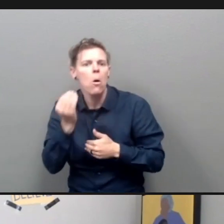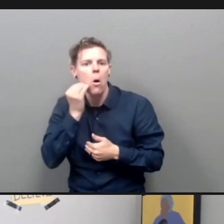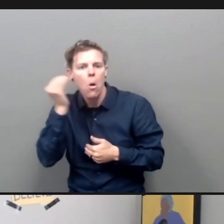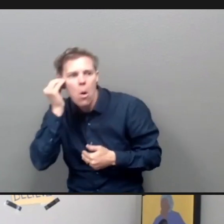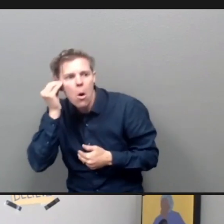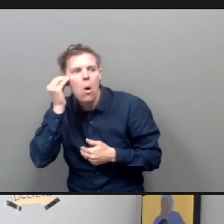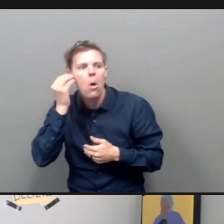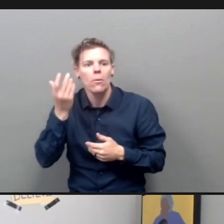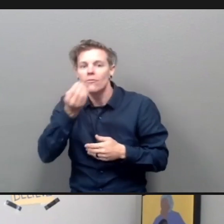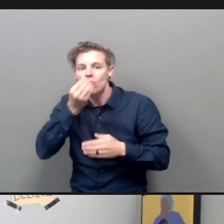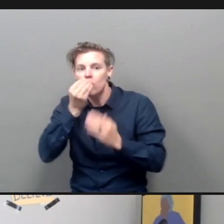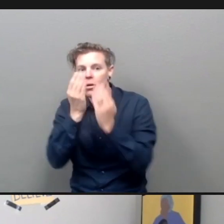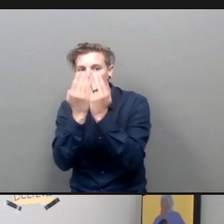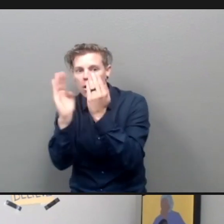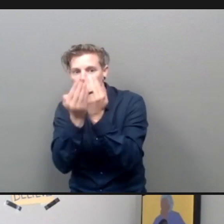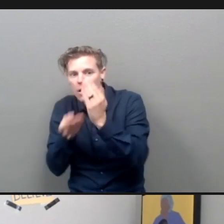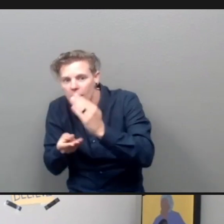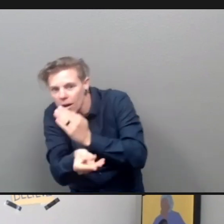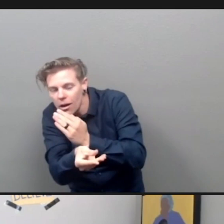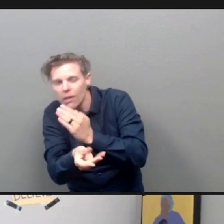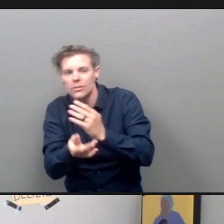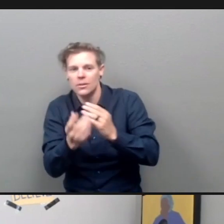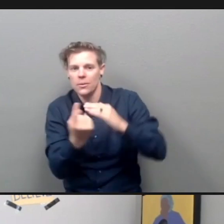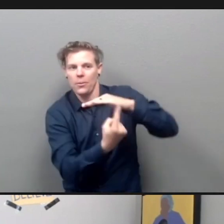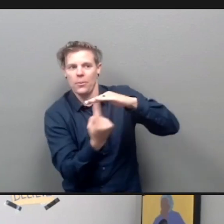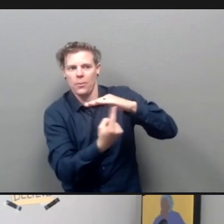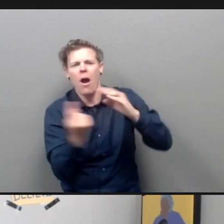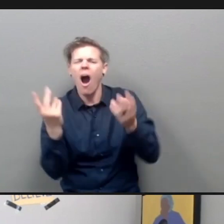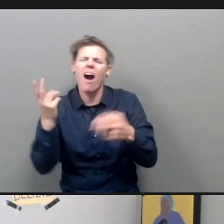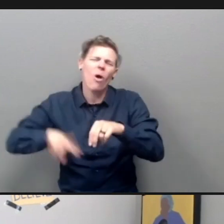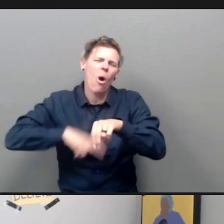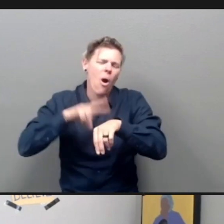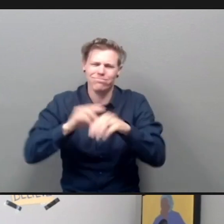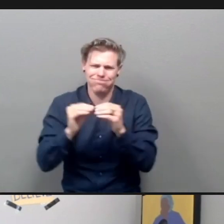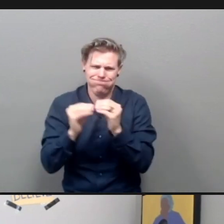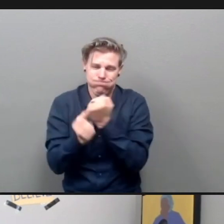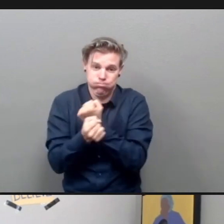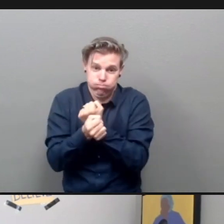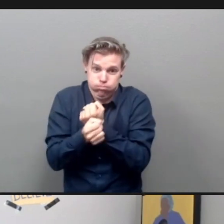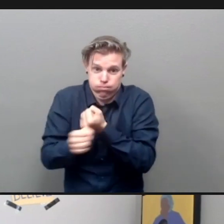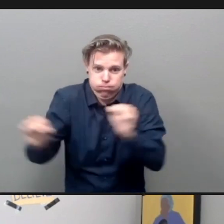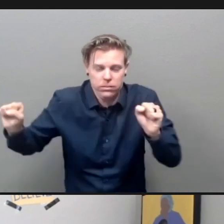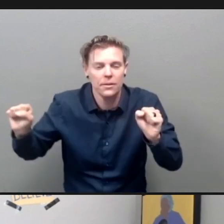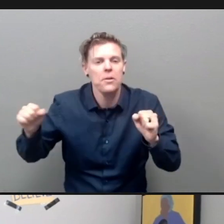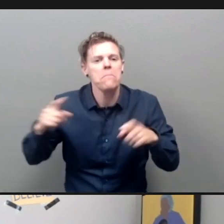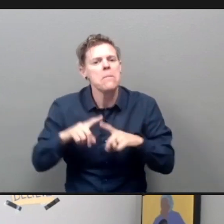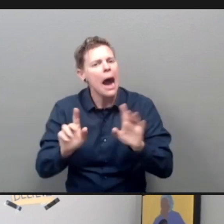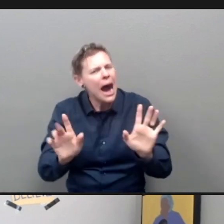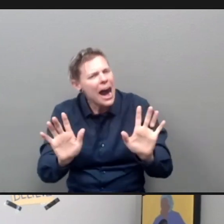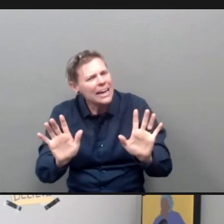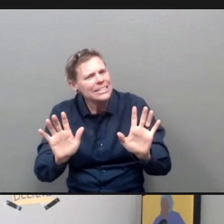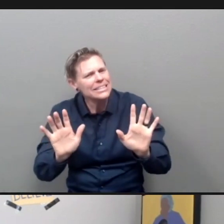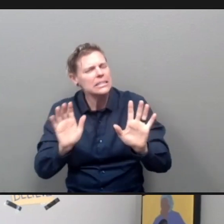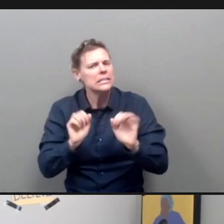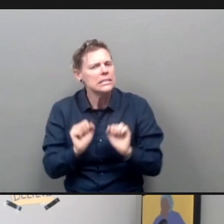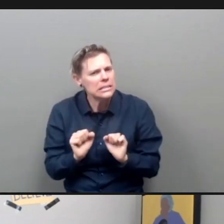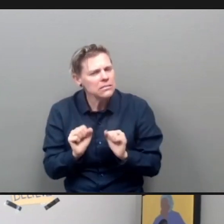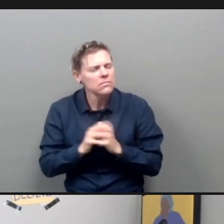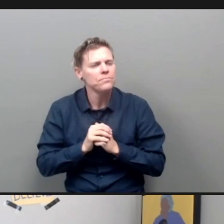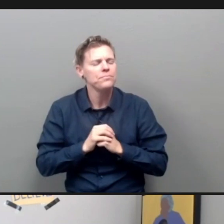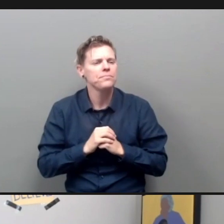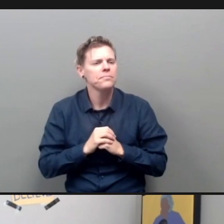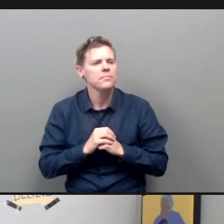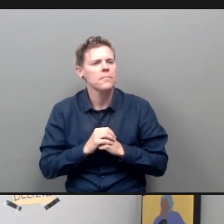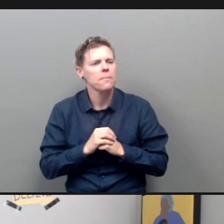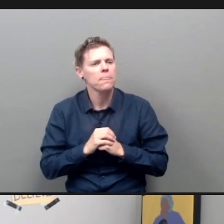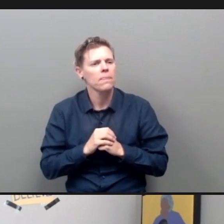things, spread risk would be decreased. But the other comorbidity of COVID is reduced learning